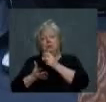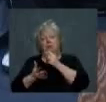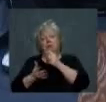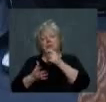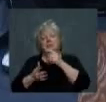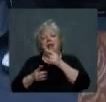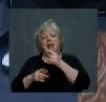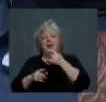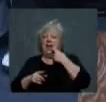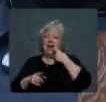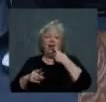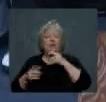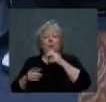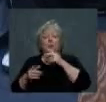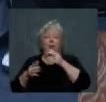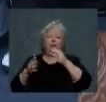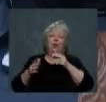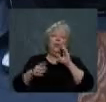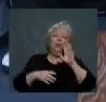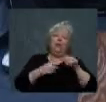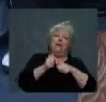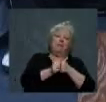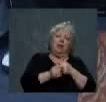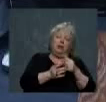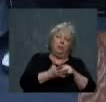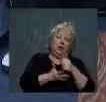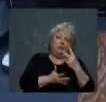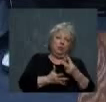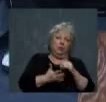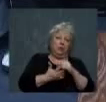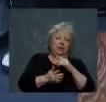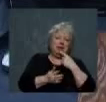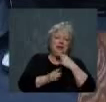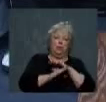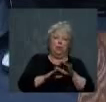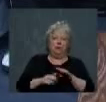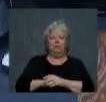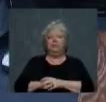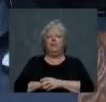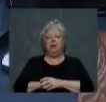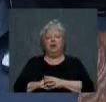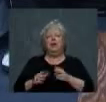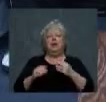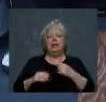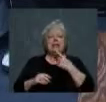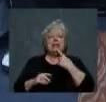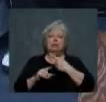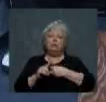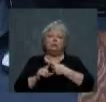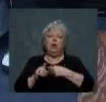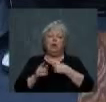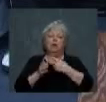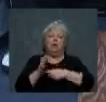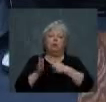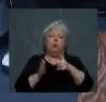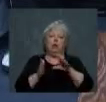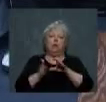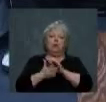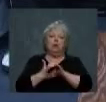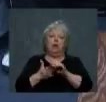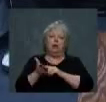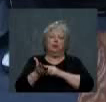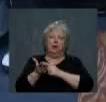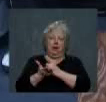Page 1 states that for each resident, quote, the current cost is $100 per week, unquote. However, this is not the